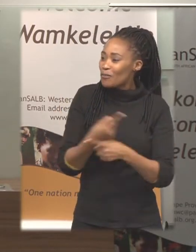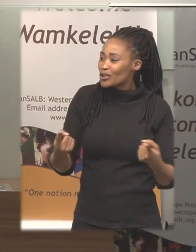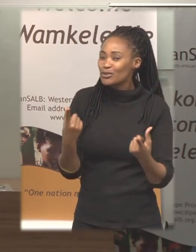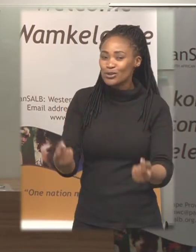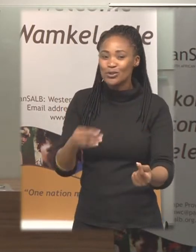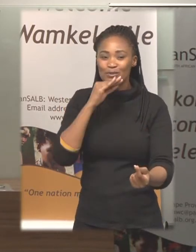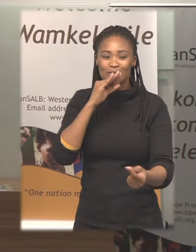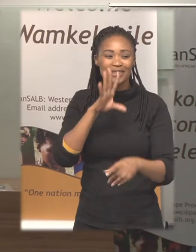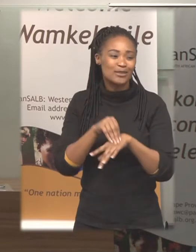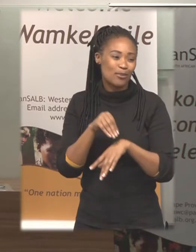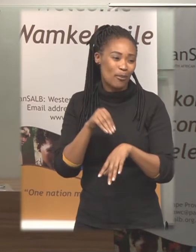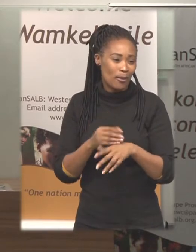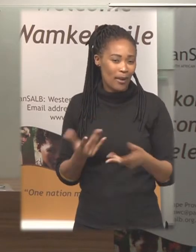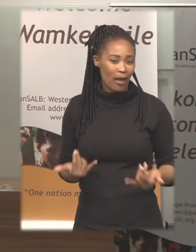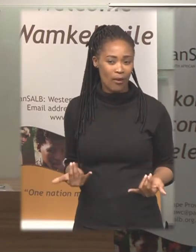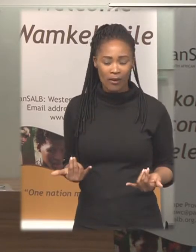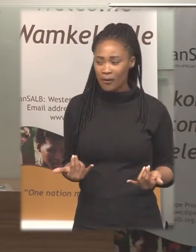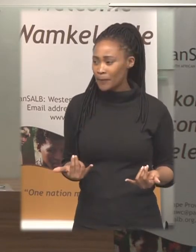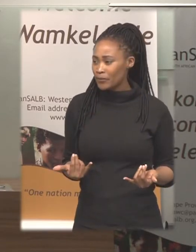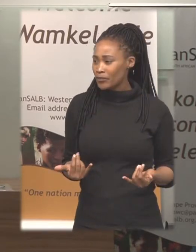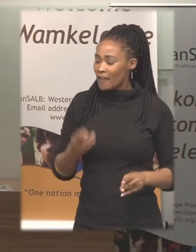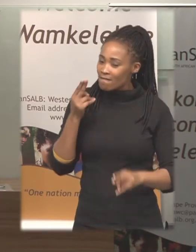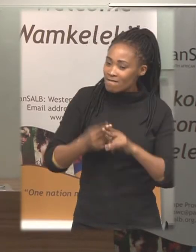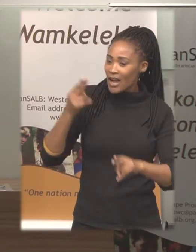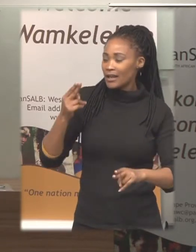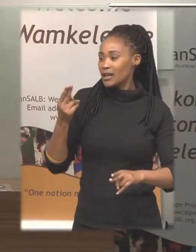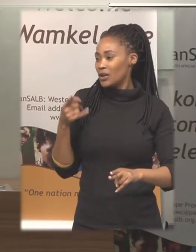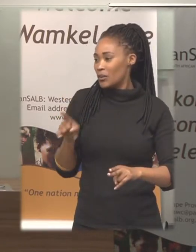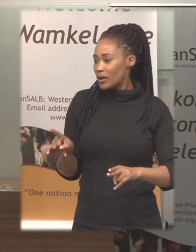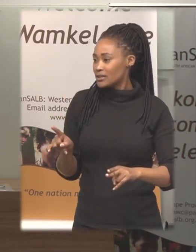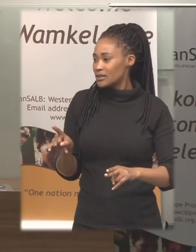problem in this particular case. Finally, as